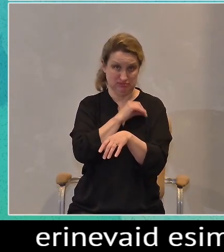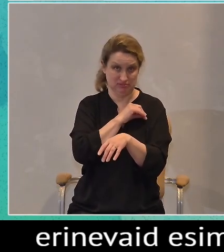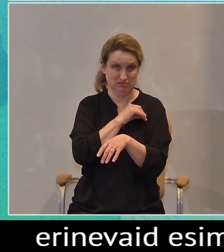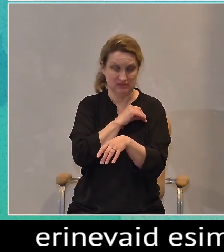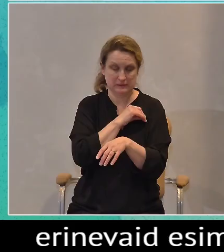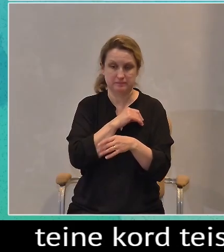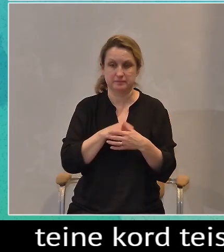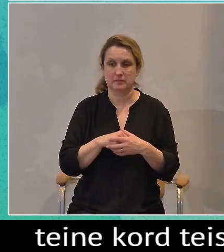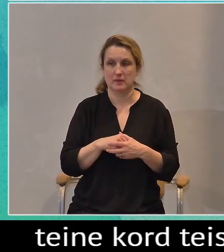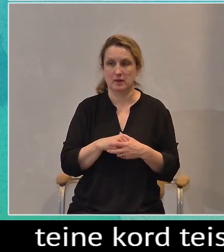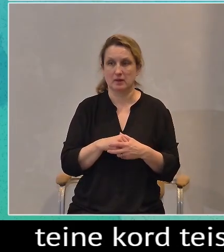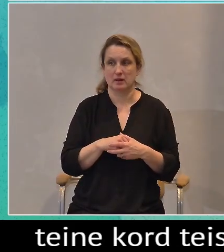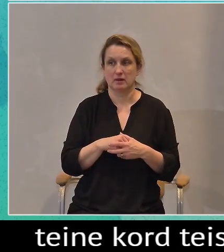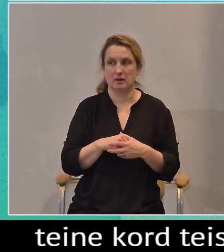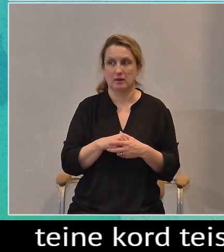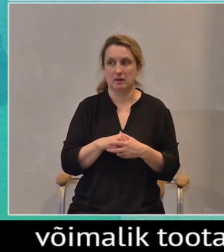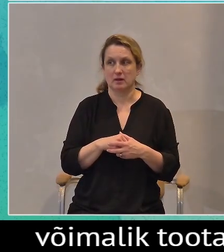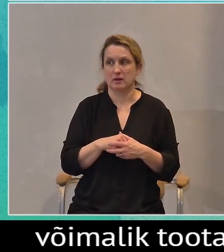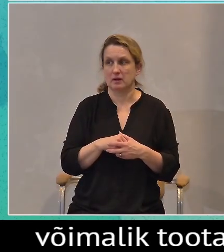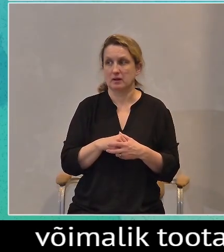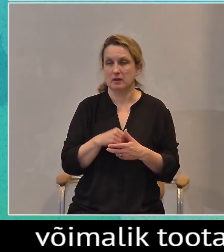shorter and longer.